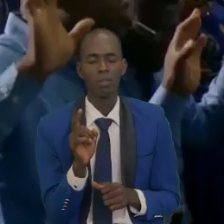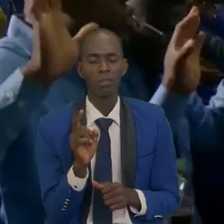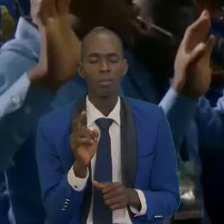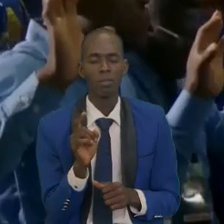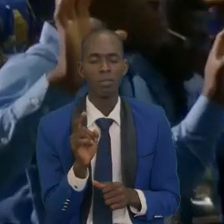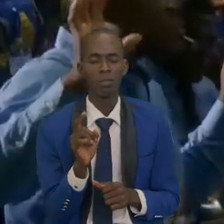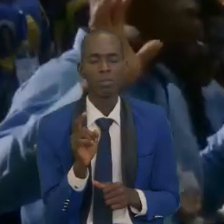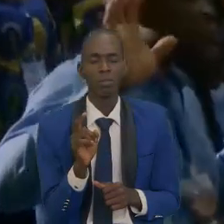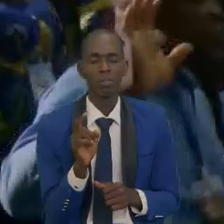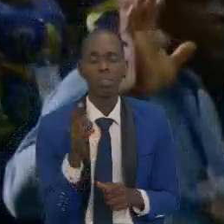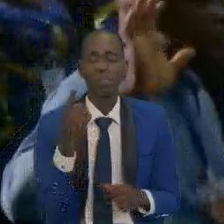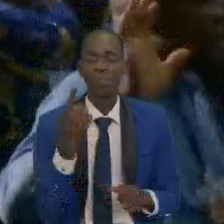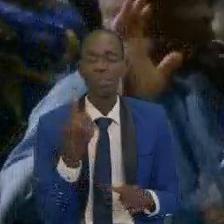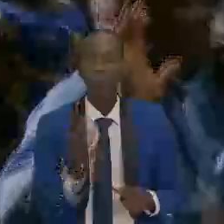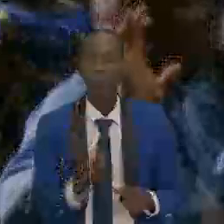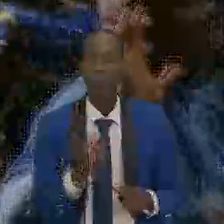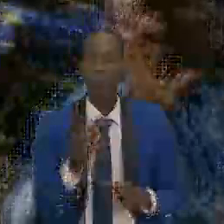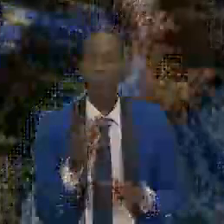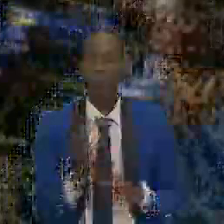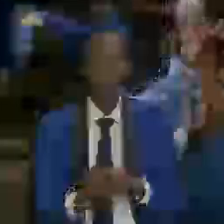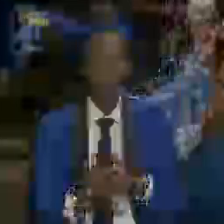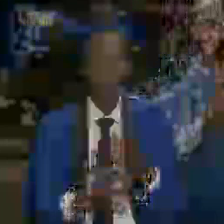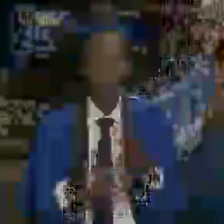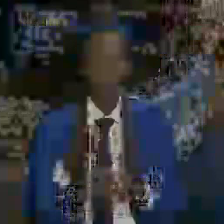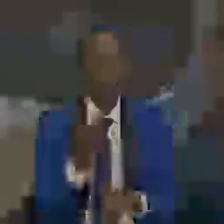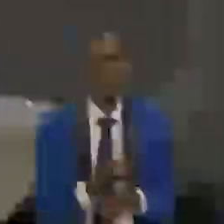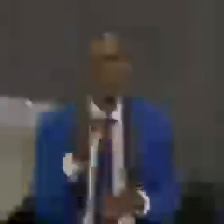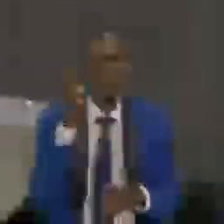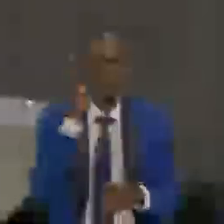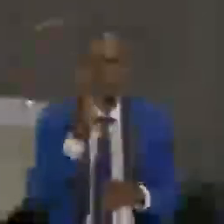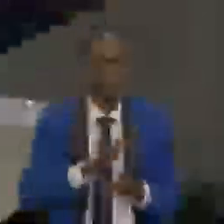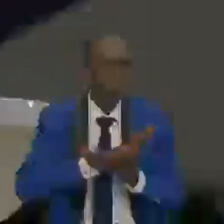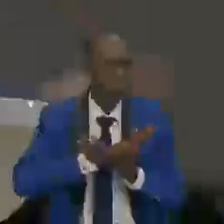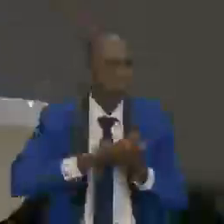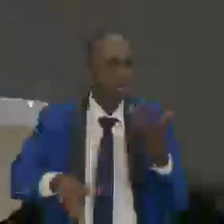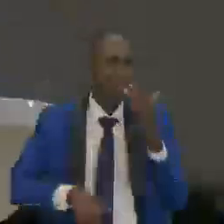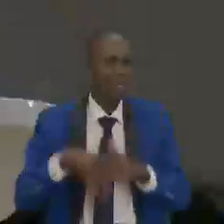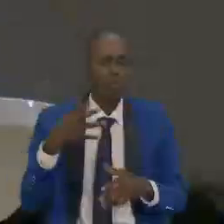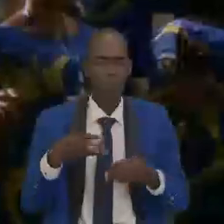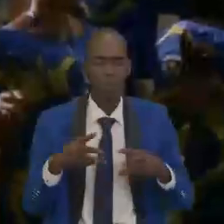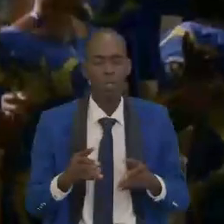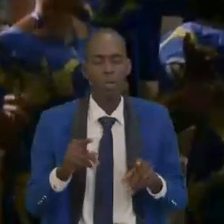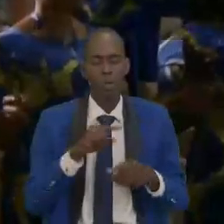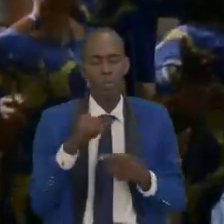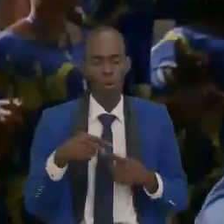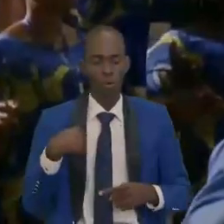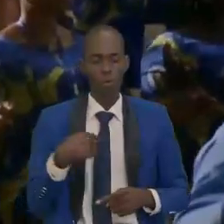the world the worlds were clear out of the way for the Giants coming